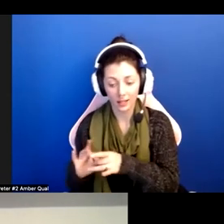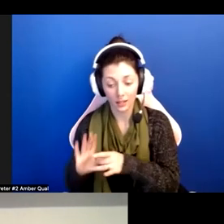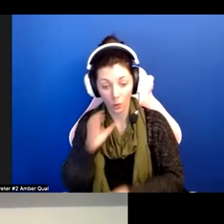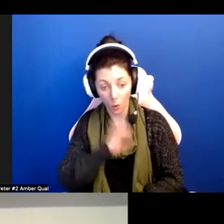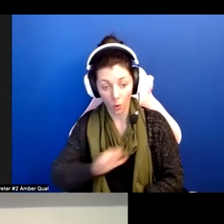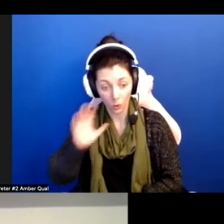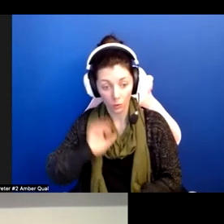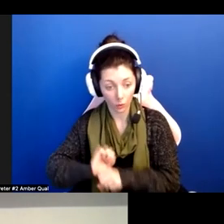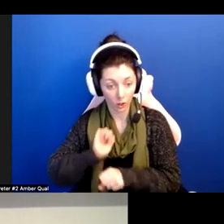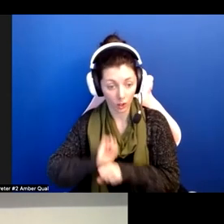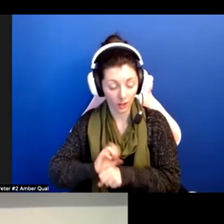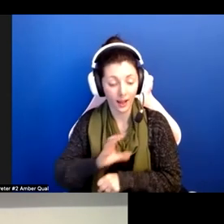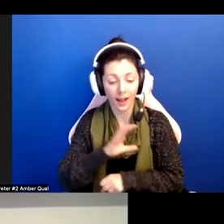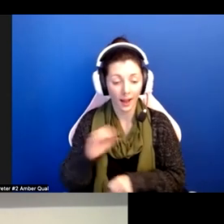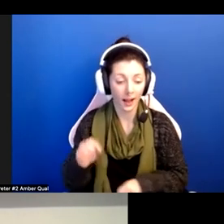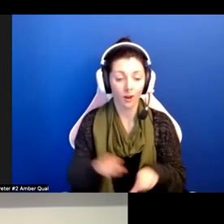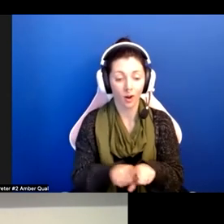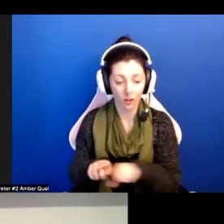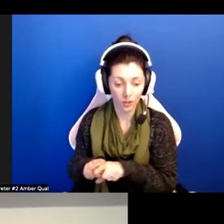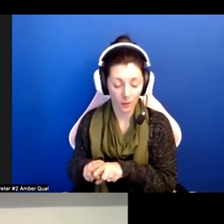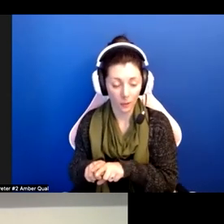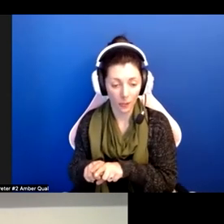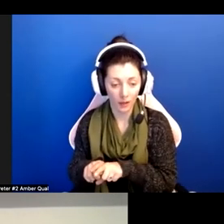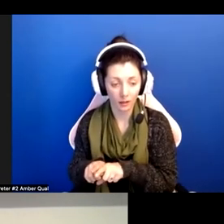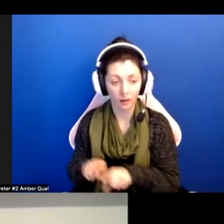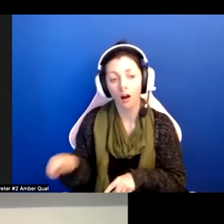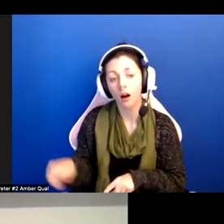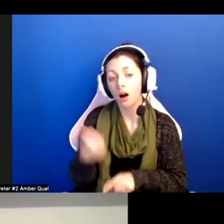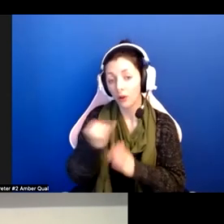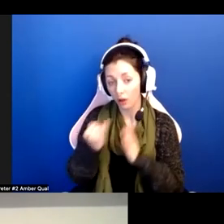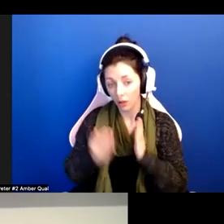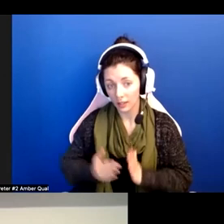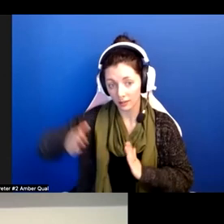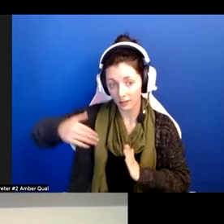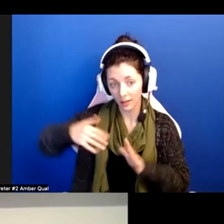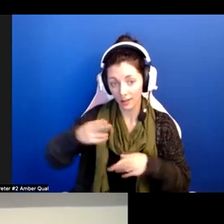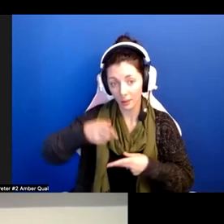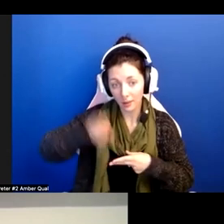haven't mentioned yet who have influenced the way you create art?